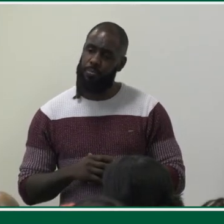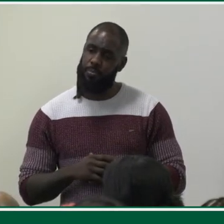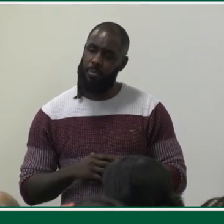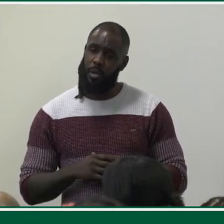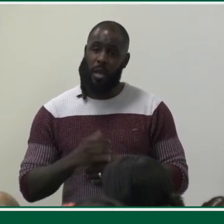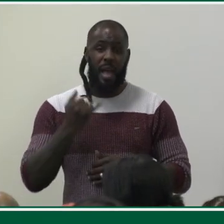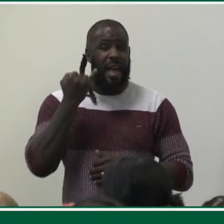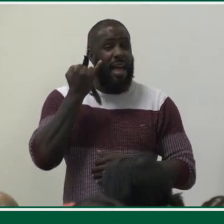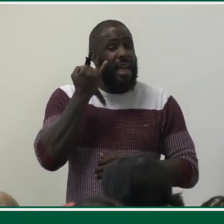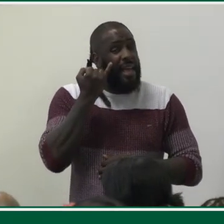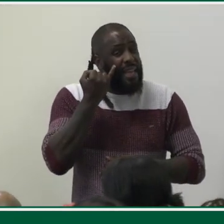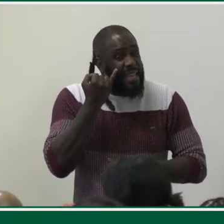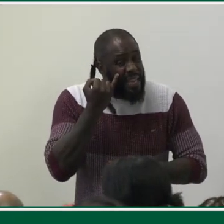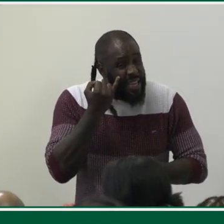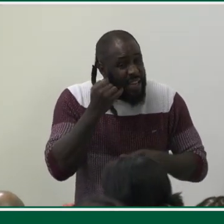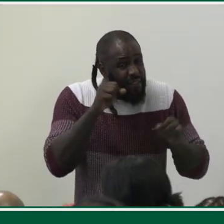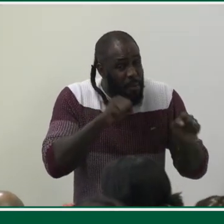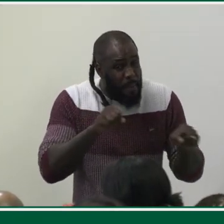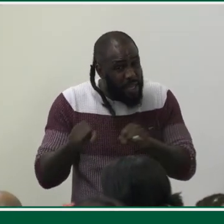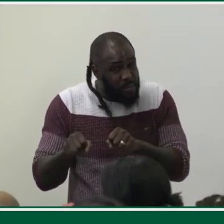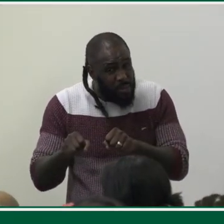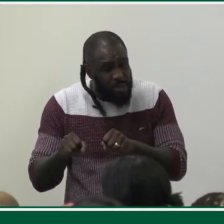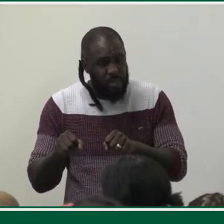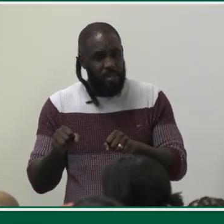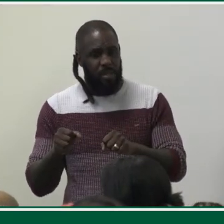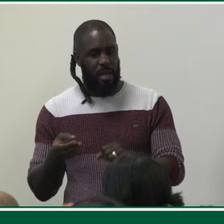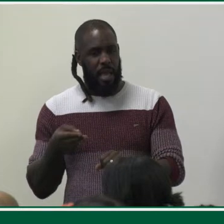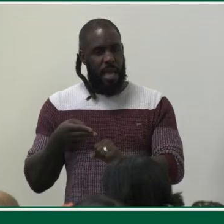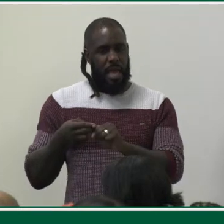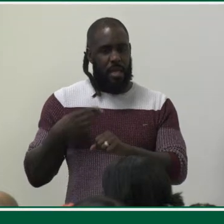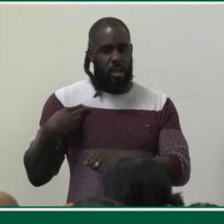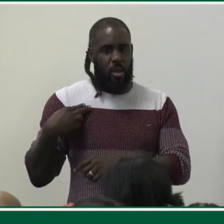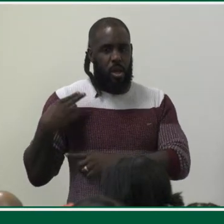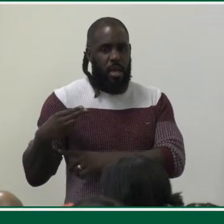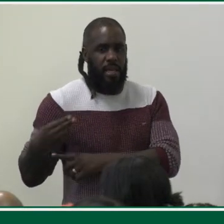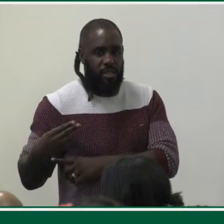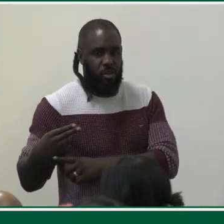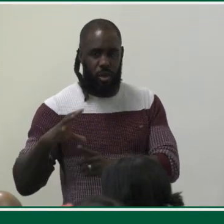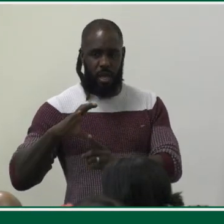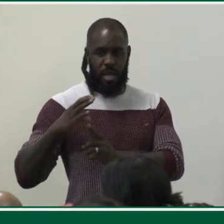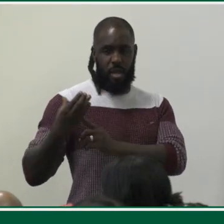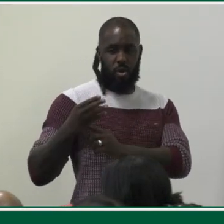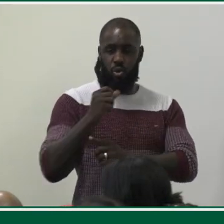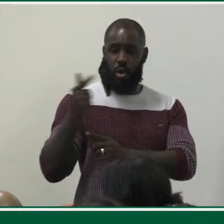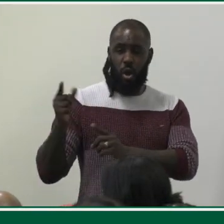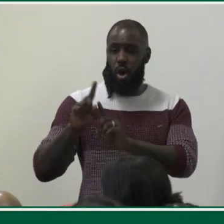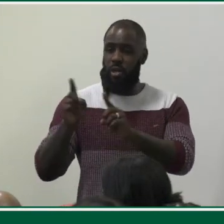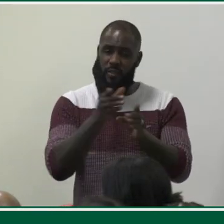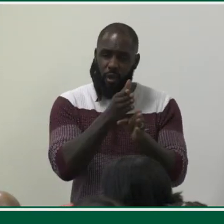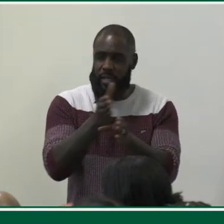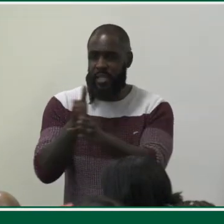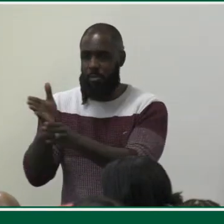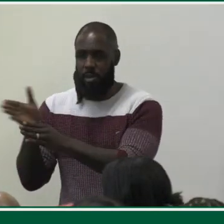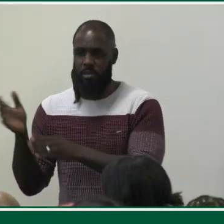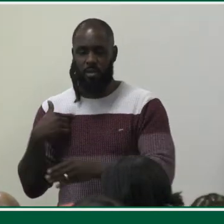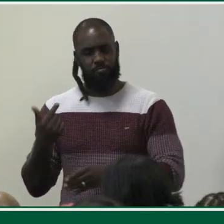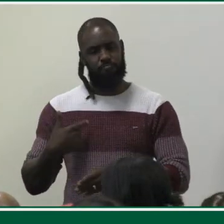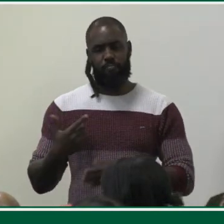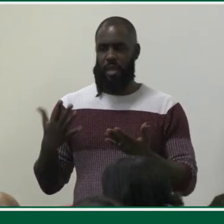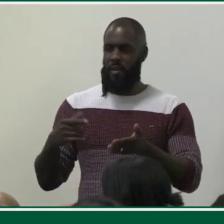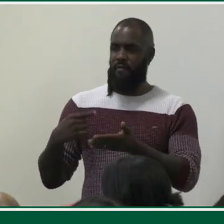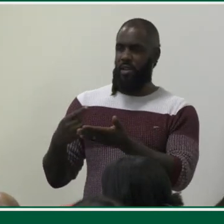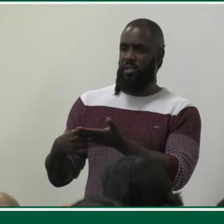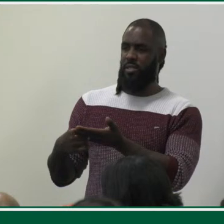It is possible to include the history and culture in all the disciplines. I talked to